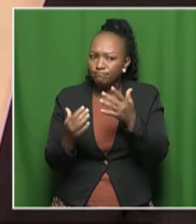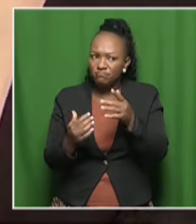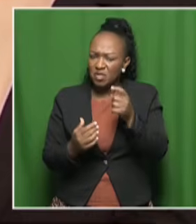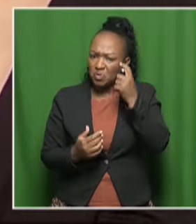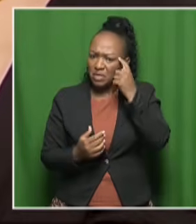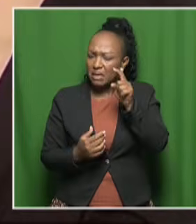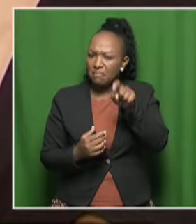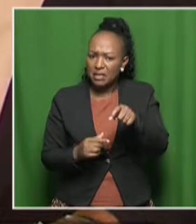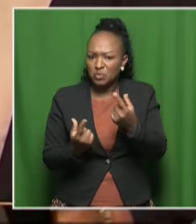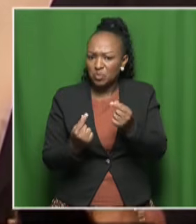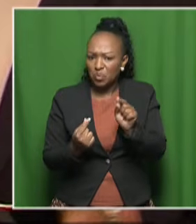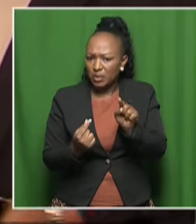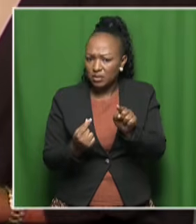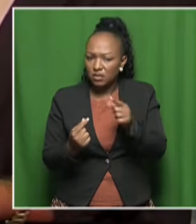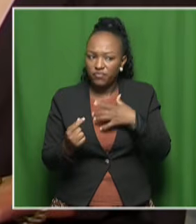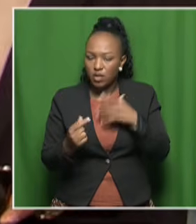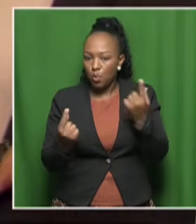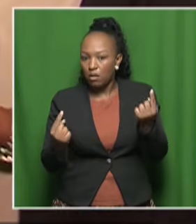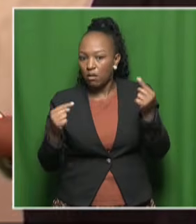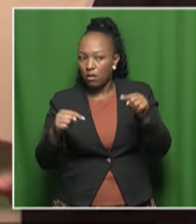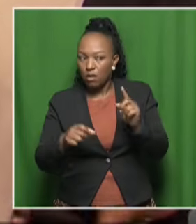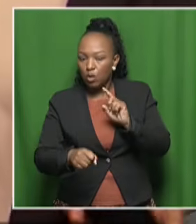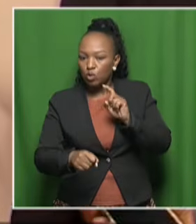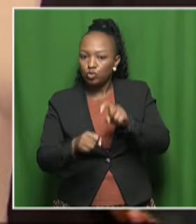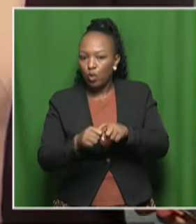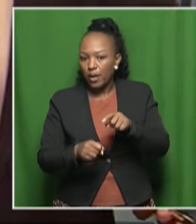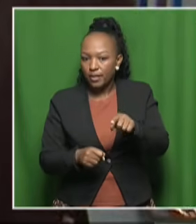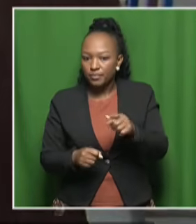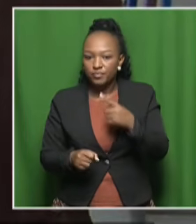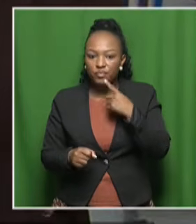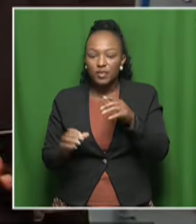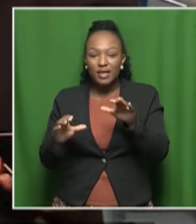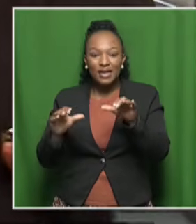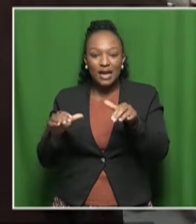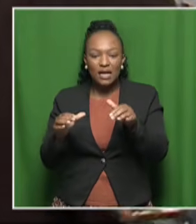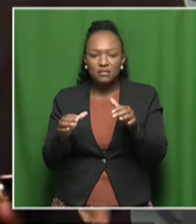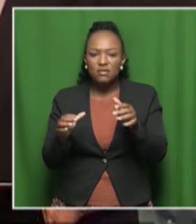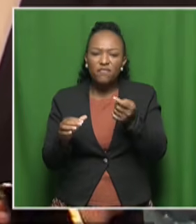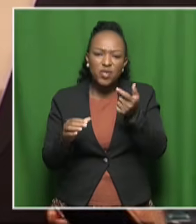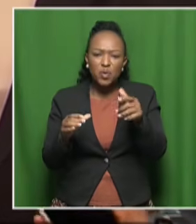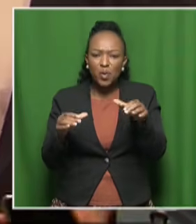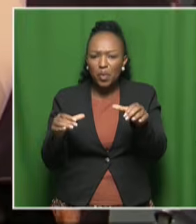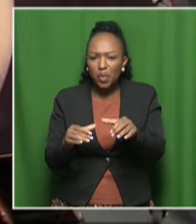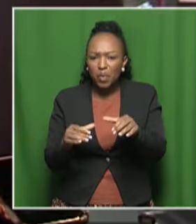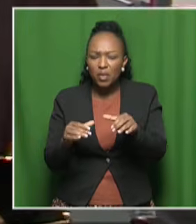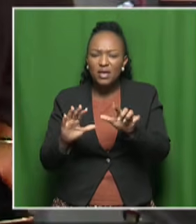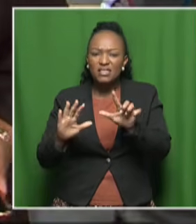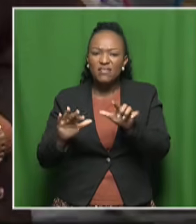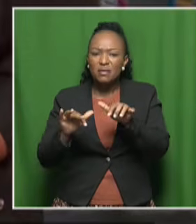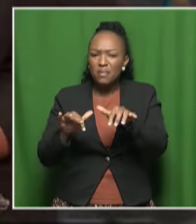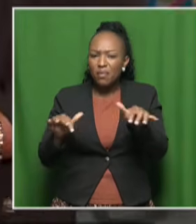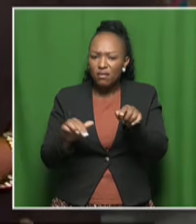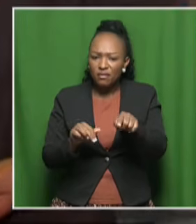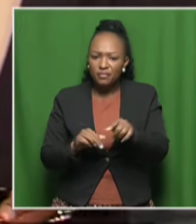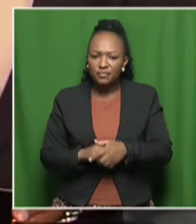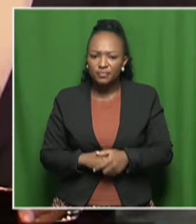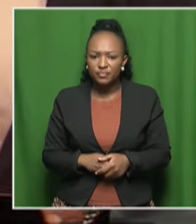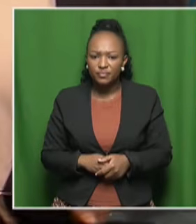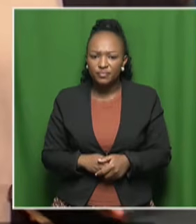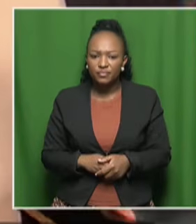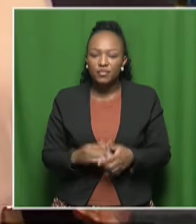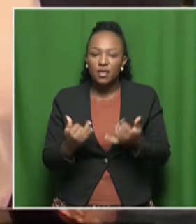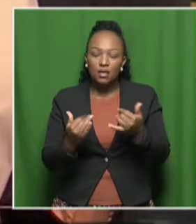should do if they want to come and join you here? Because you told me your classes are quite small as well, 7 people in a classroom. Yeah, for now I have